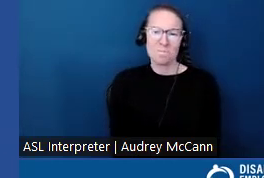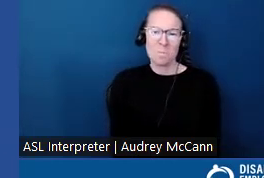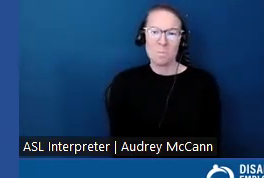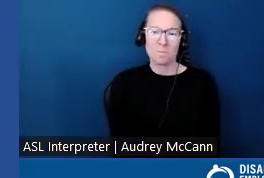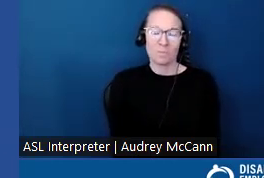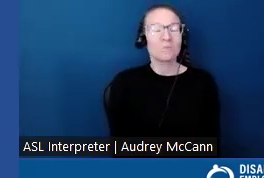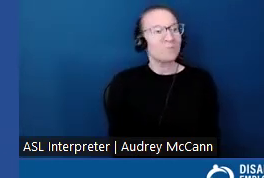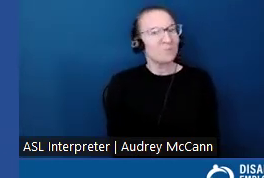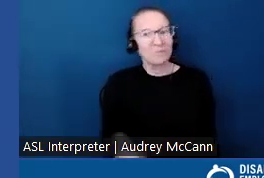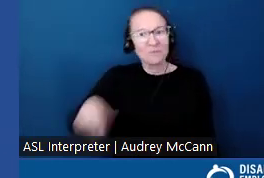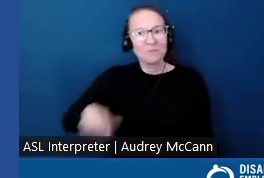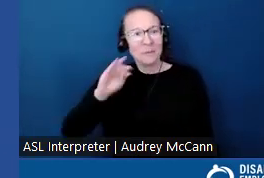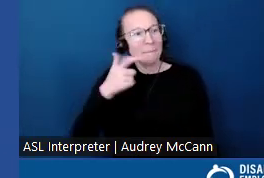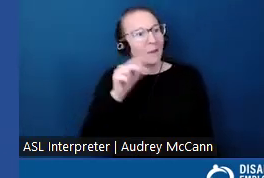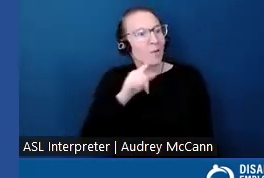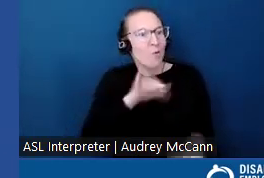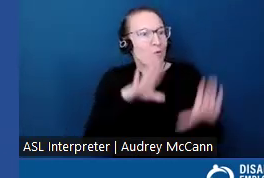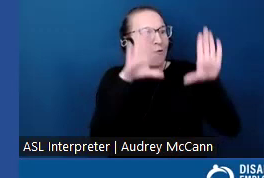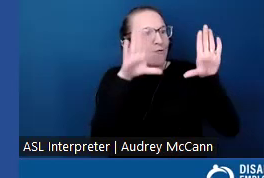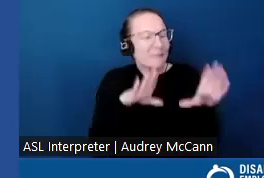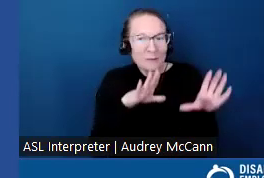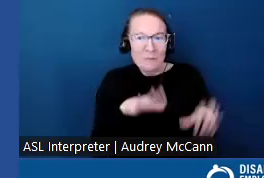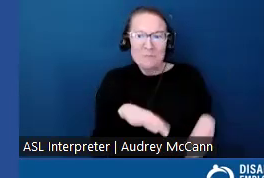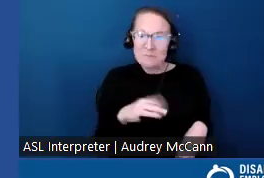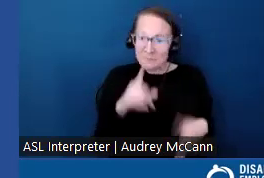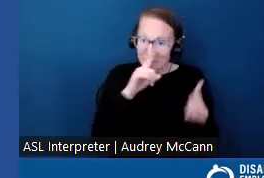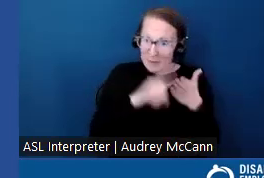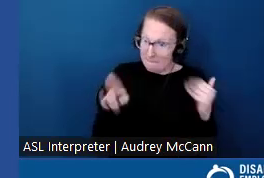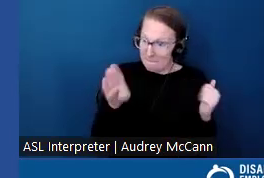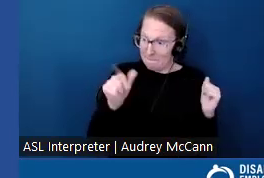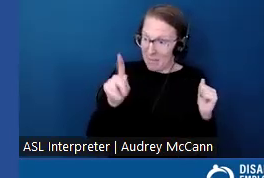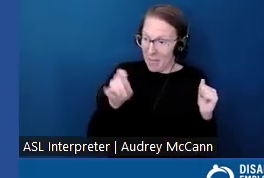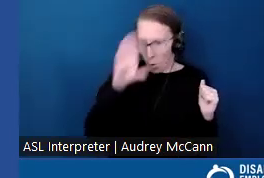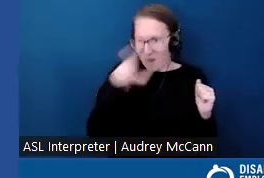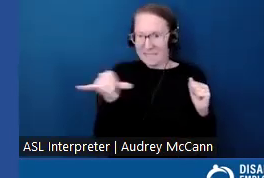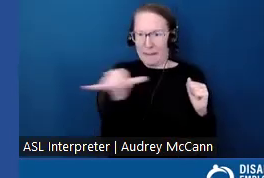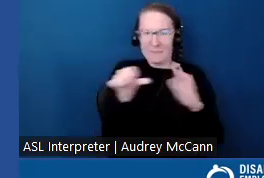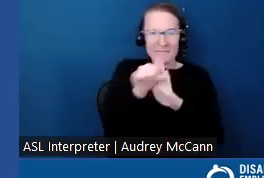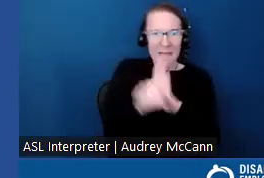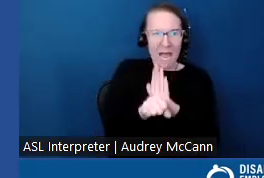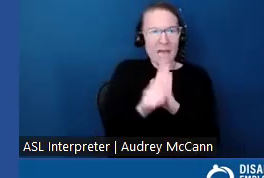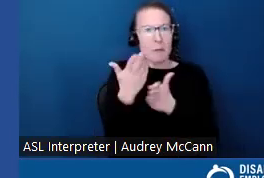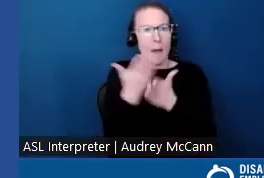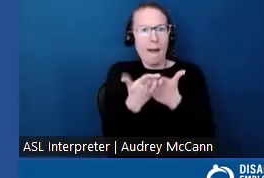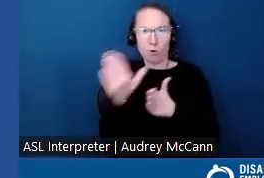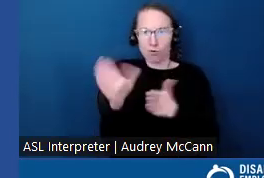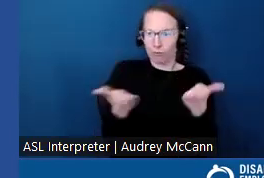Yeah, that's awesome. And I will see, Blake, I know with being in the same state, some of those services are the same